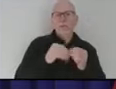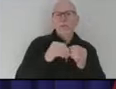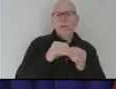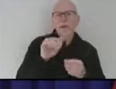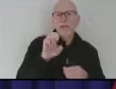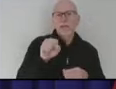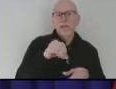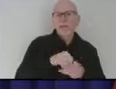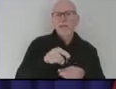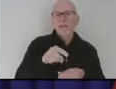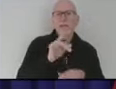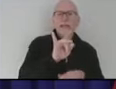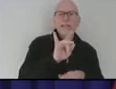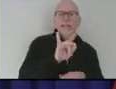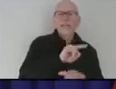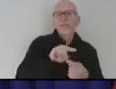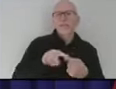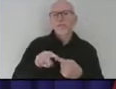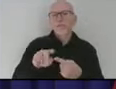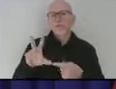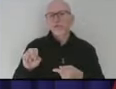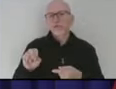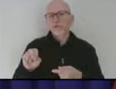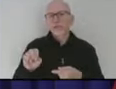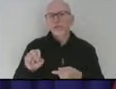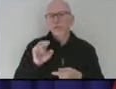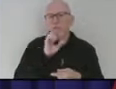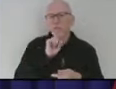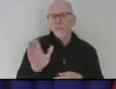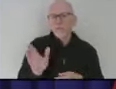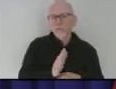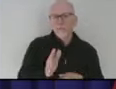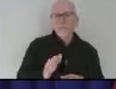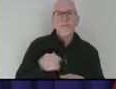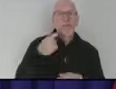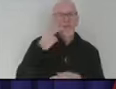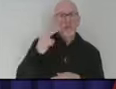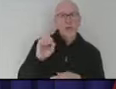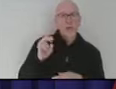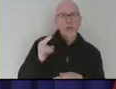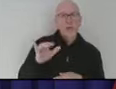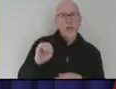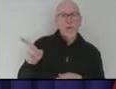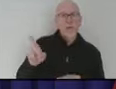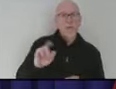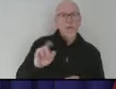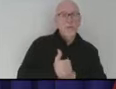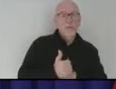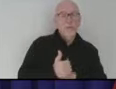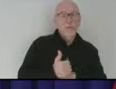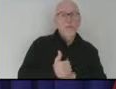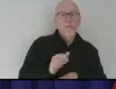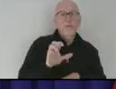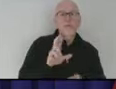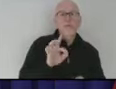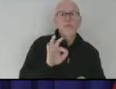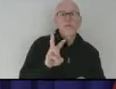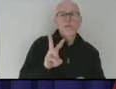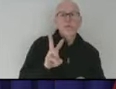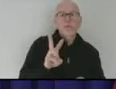in the 18 to 30-year-old crowd. We just saw Ohio implement a curfew. Is